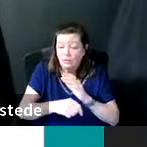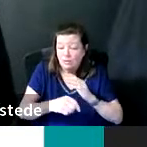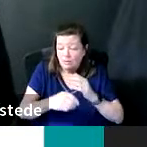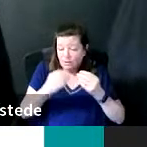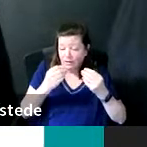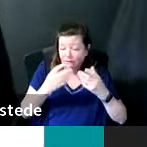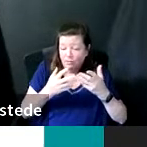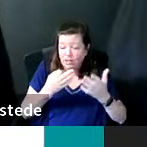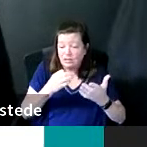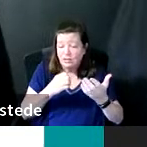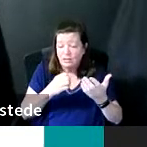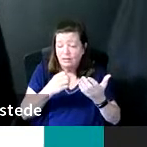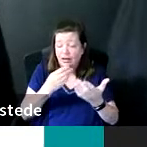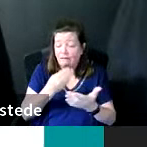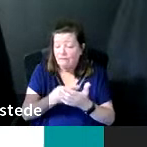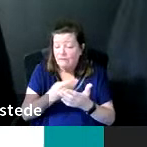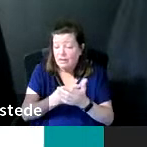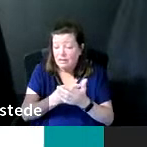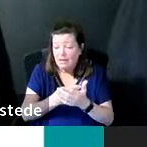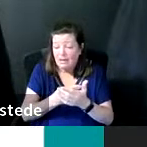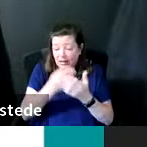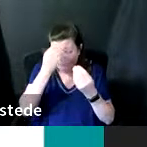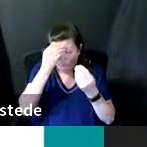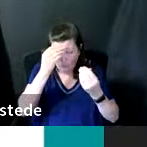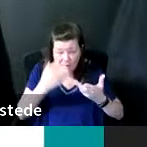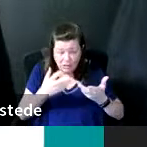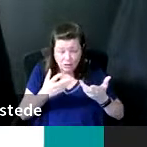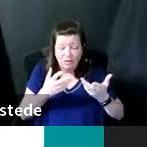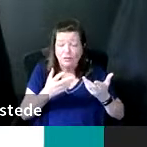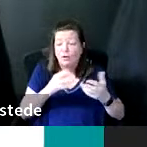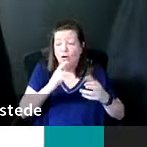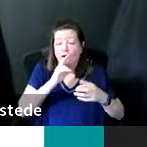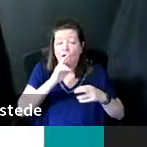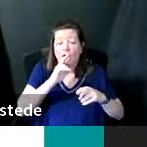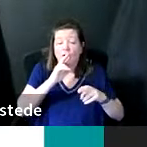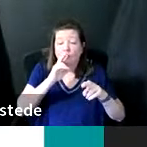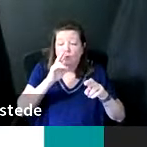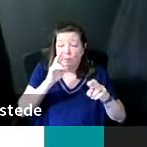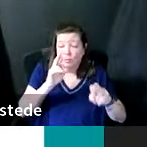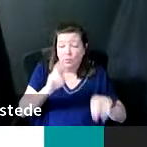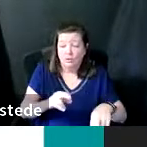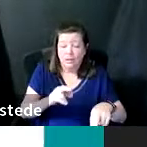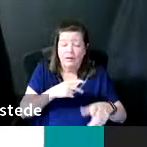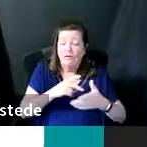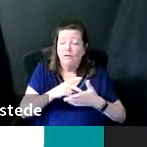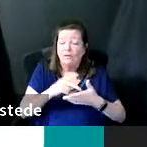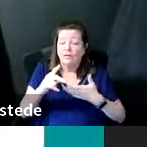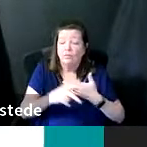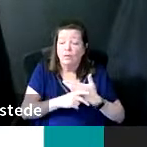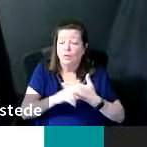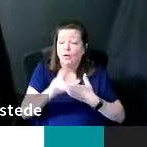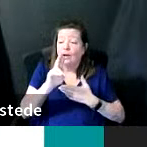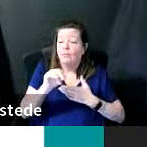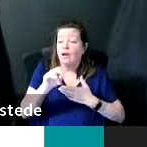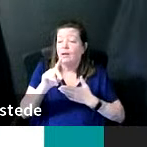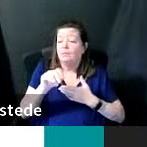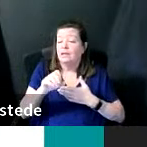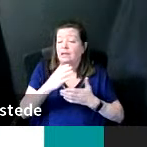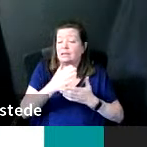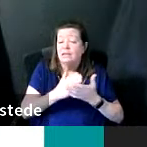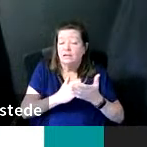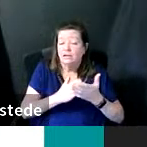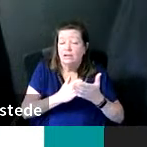and funding information slides or reports that we have, the program update section of our website has